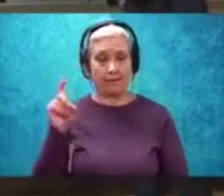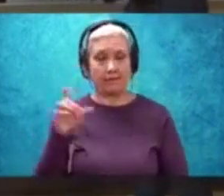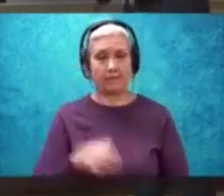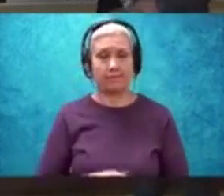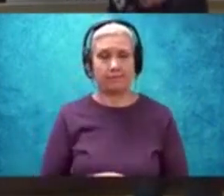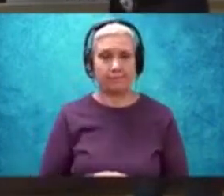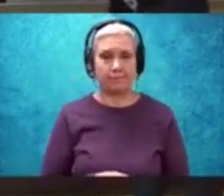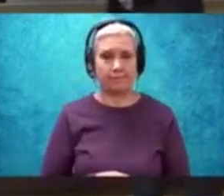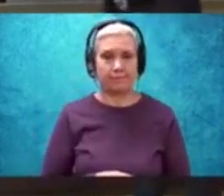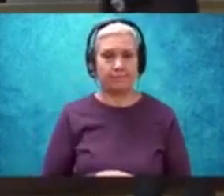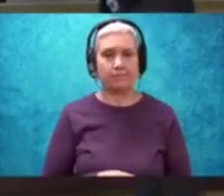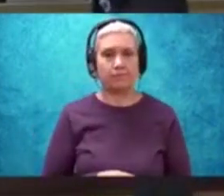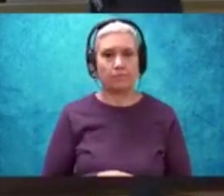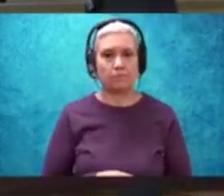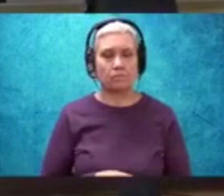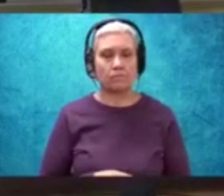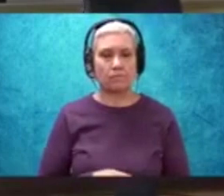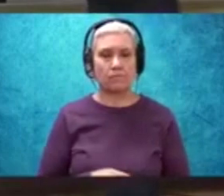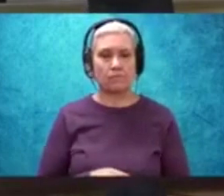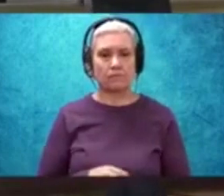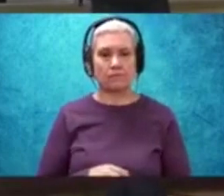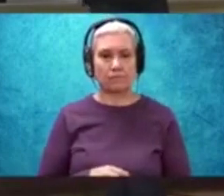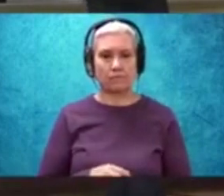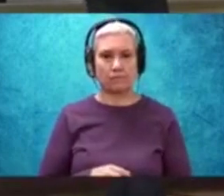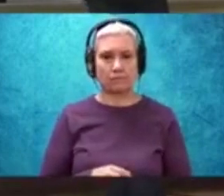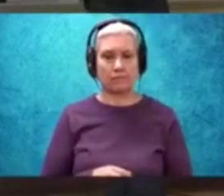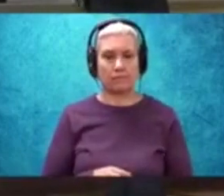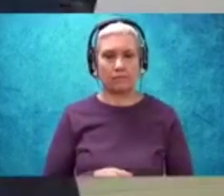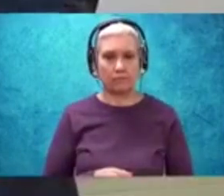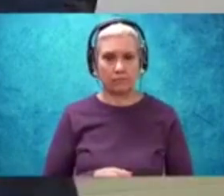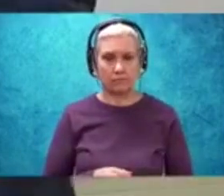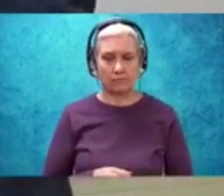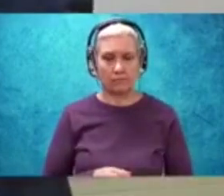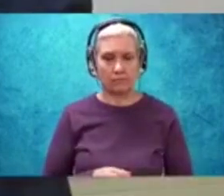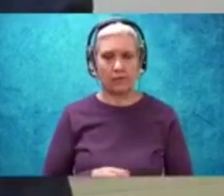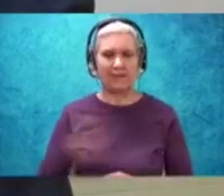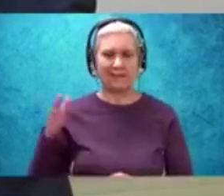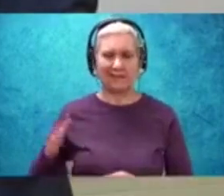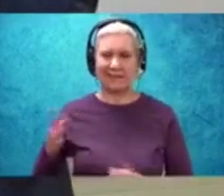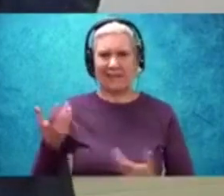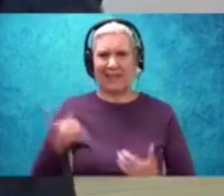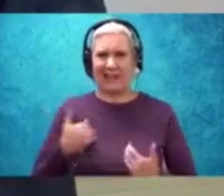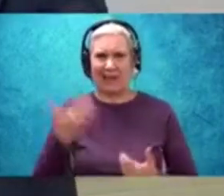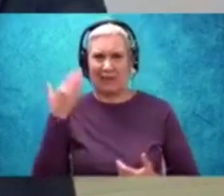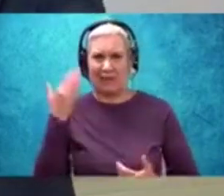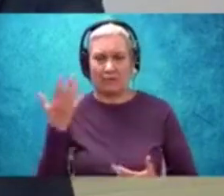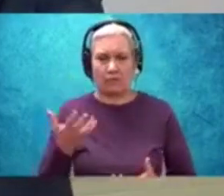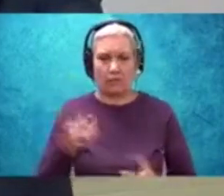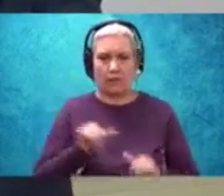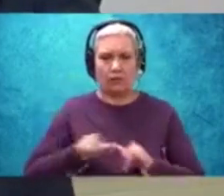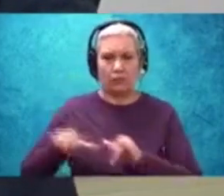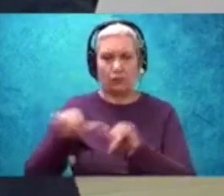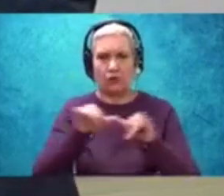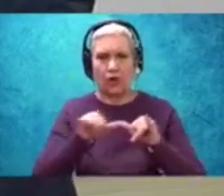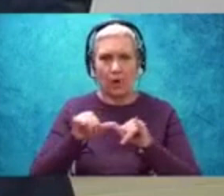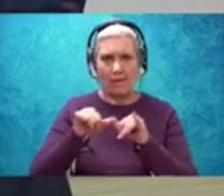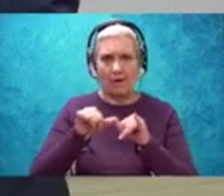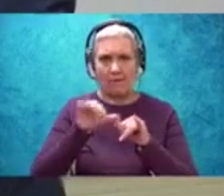these side lengths need to be. And so the way we're going to figure out what these sides are is if I look for a common